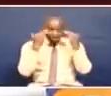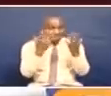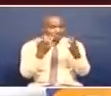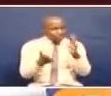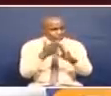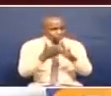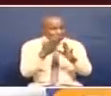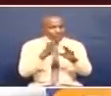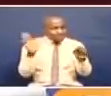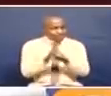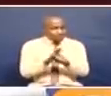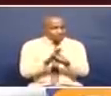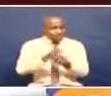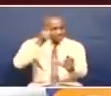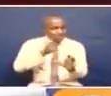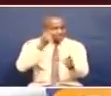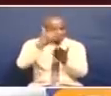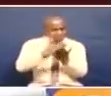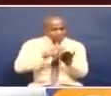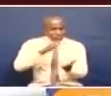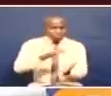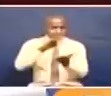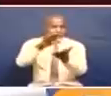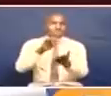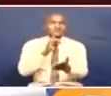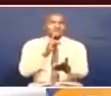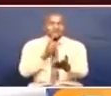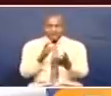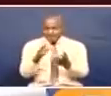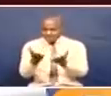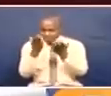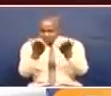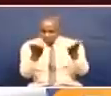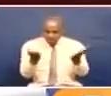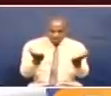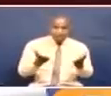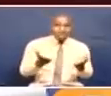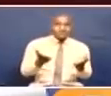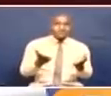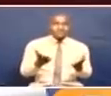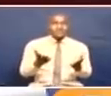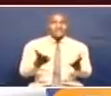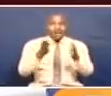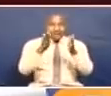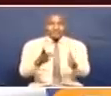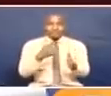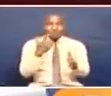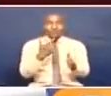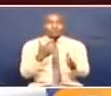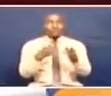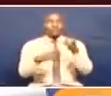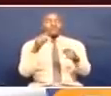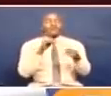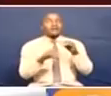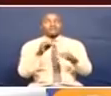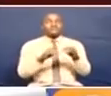issue the full judgment and to say which systems would need to be improved. And you'd understand, how it would feel for somebody who actually won an election for